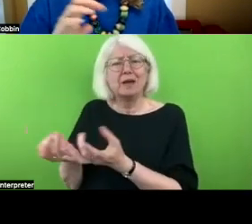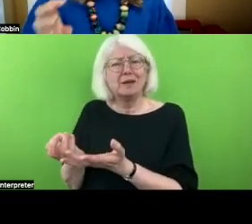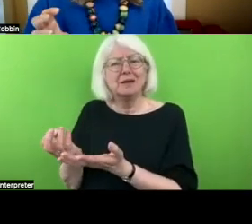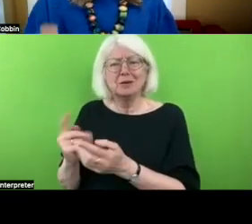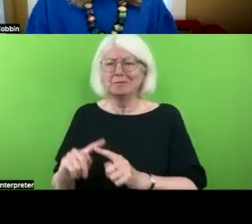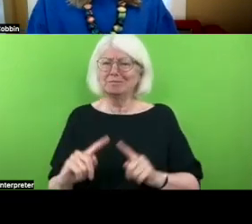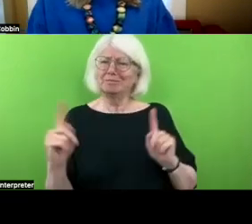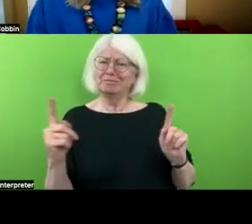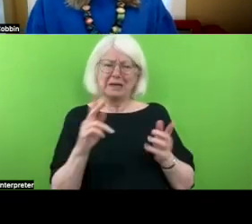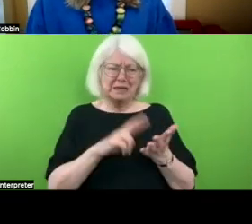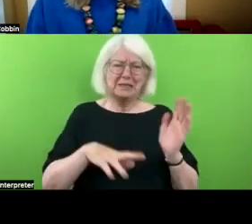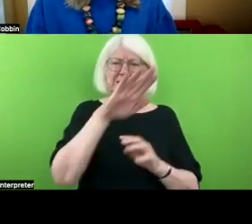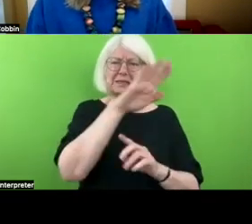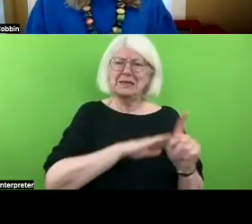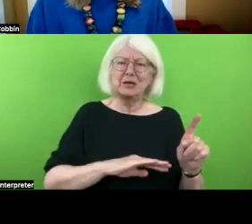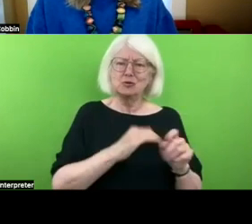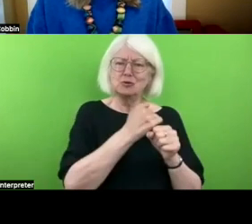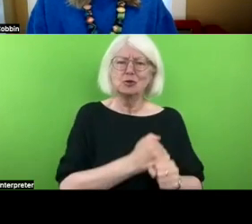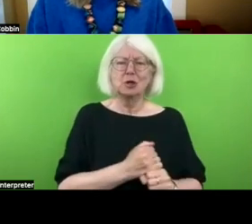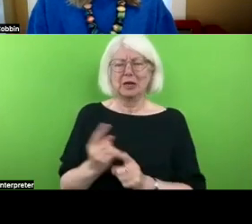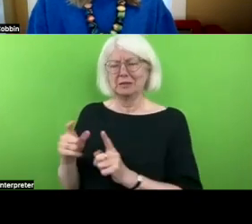experience in national church and in the diocese.